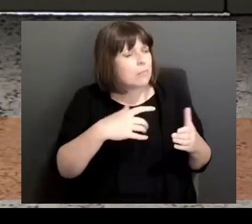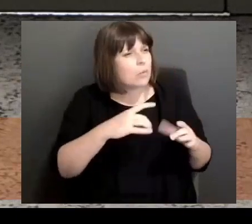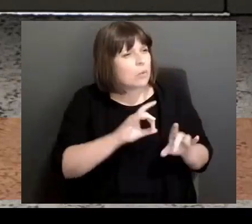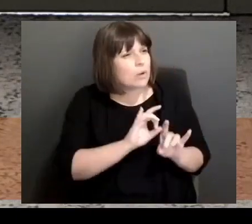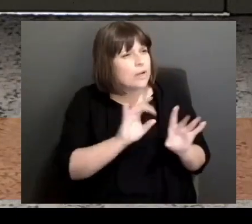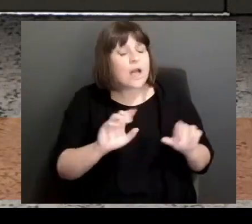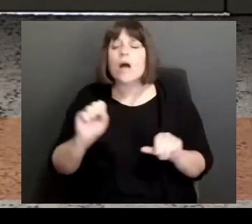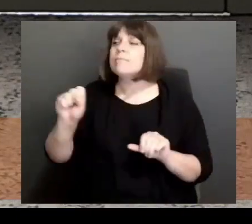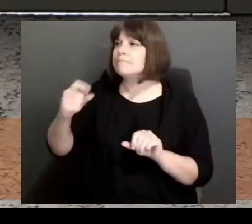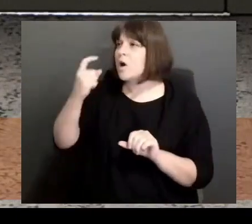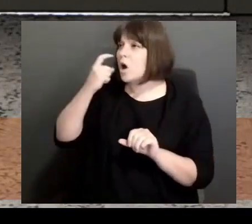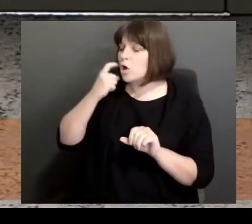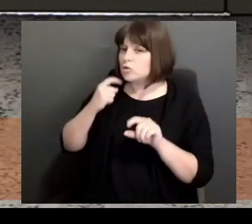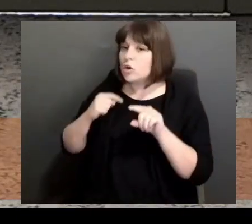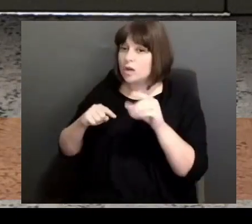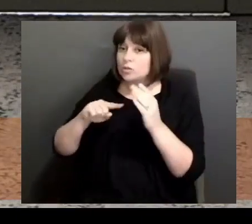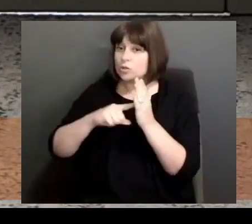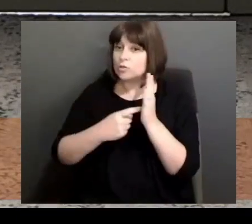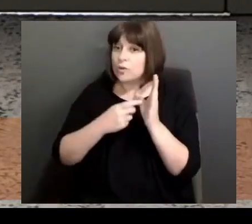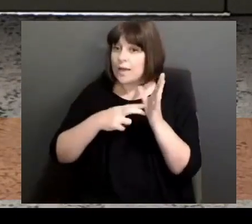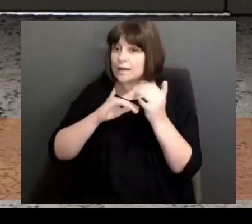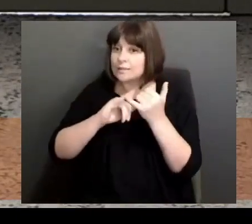The transmission networks